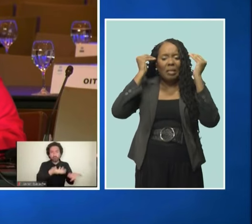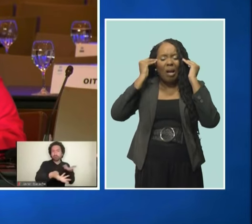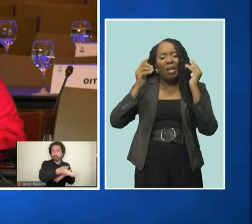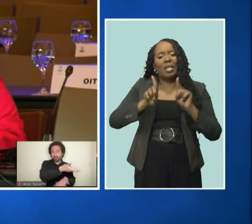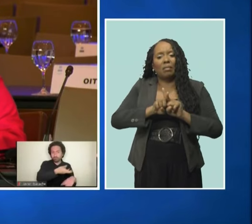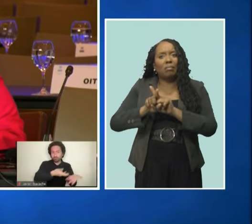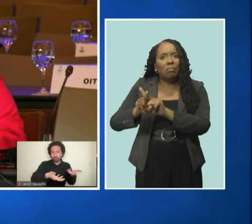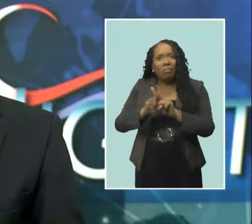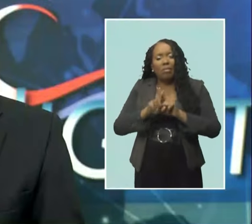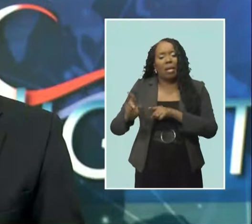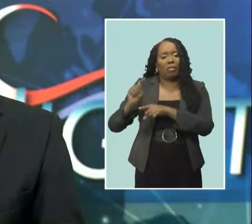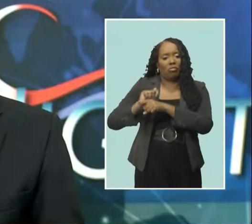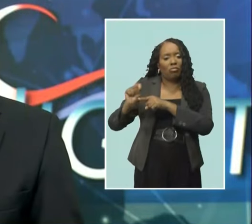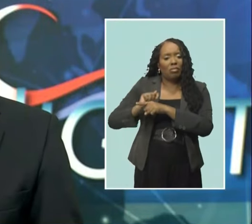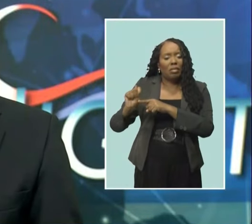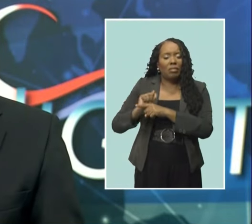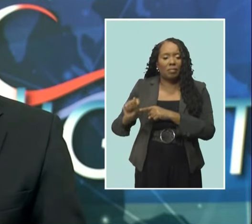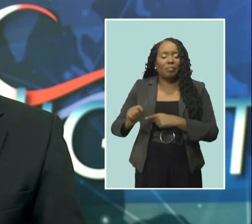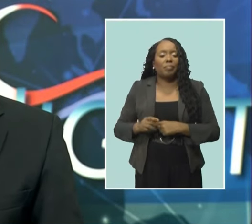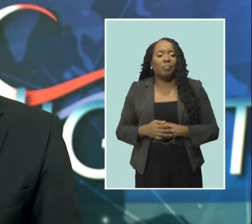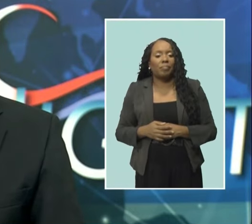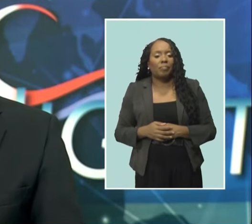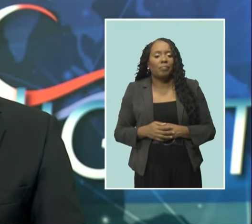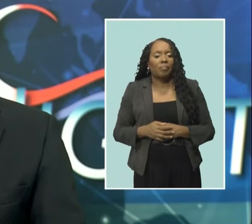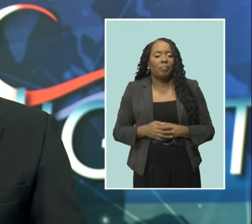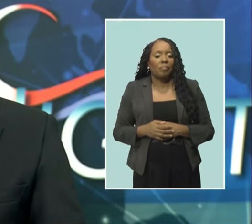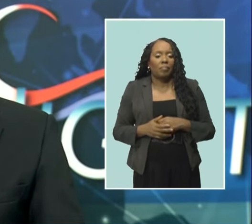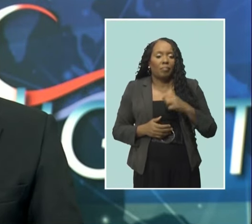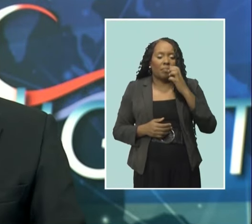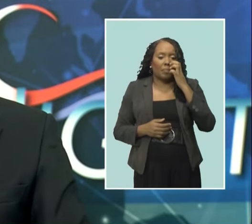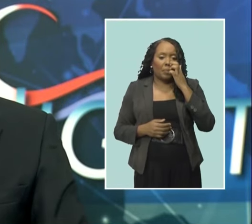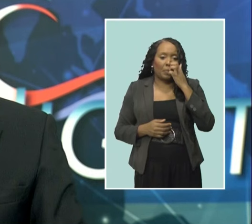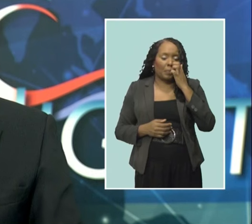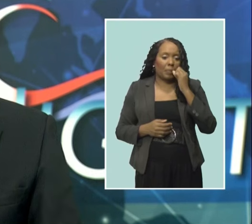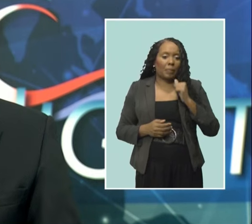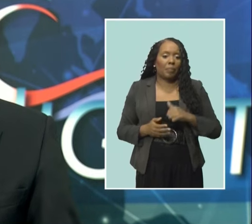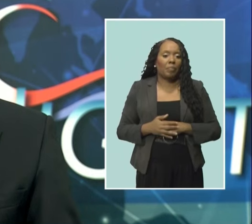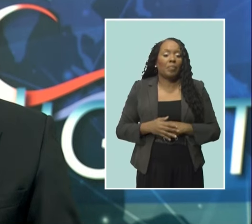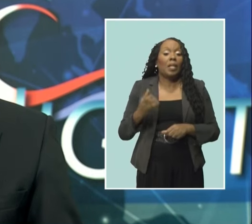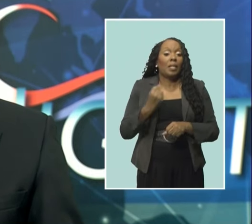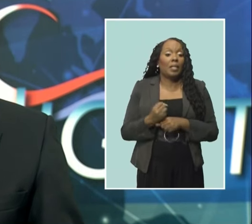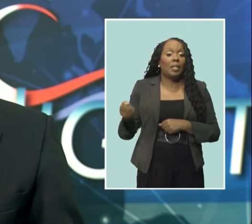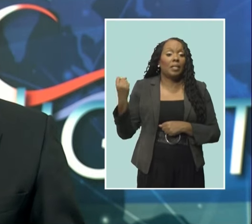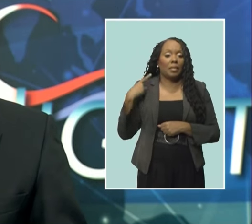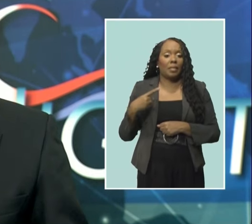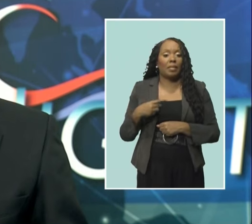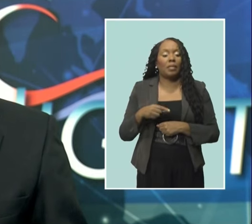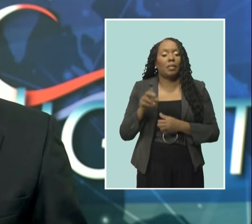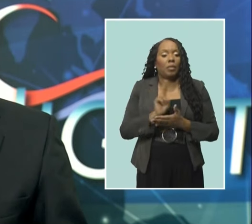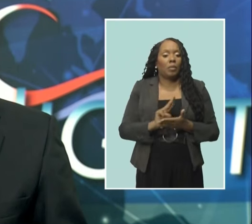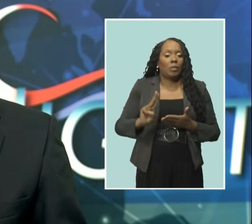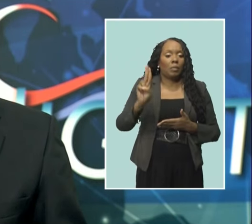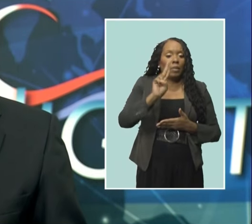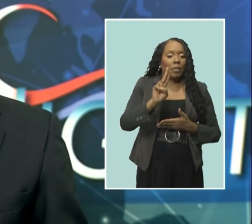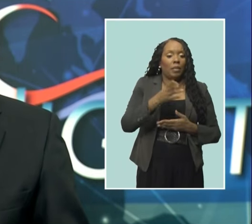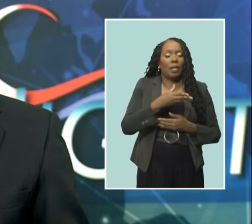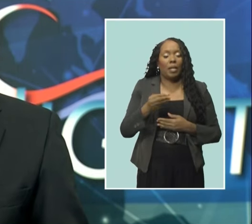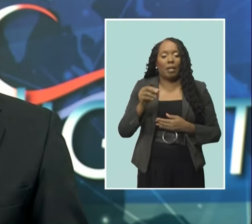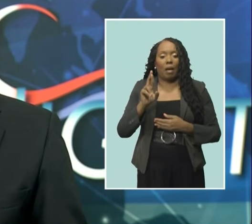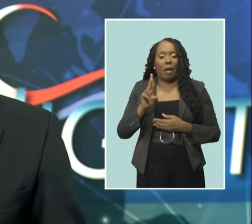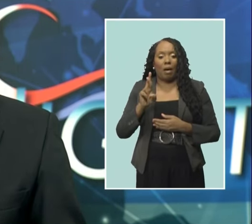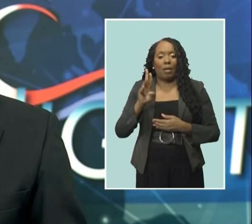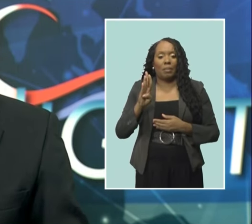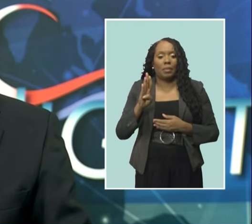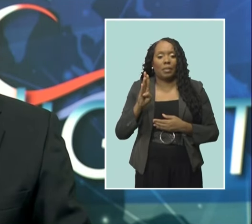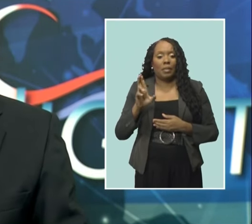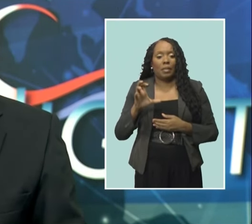mentoring. Well, moved by the response to last year's edition of the UWI RBC Run for the Kids,